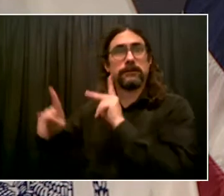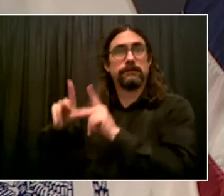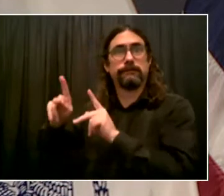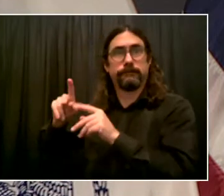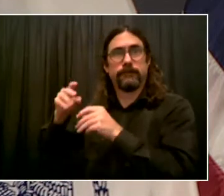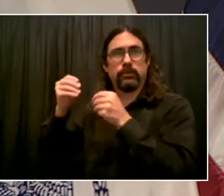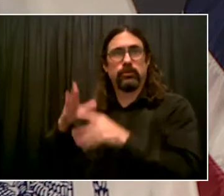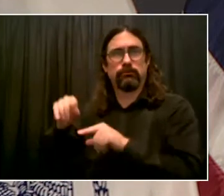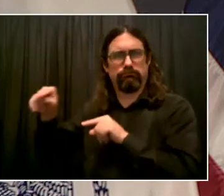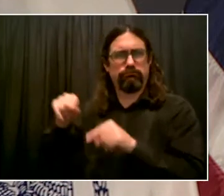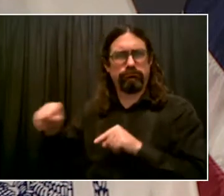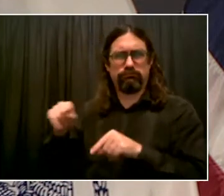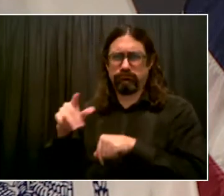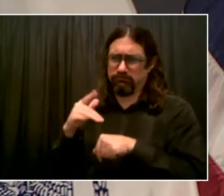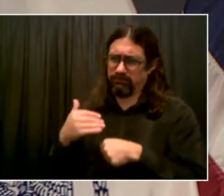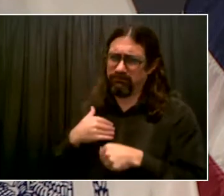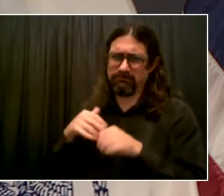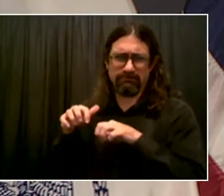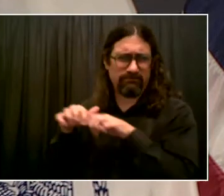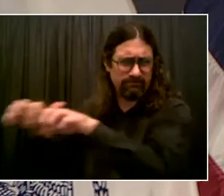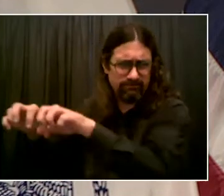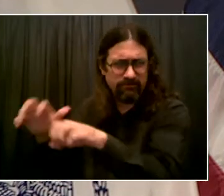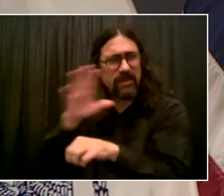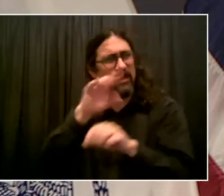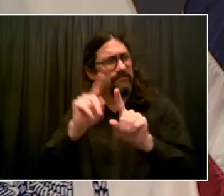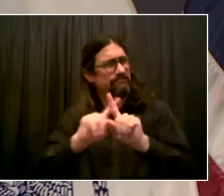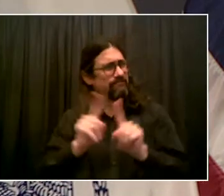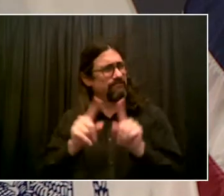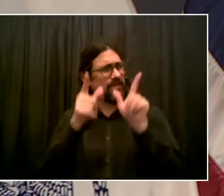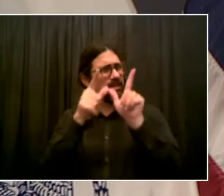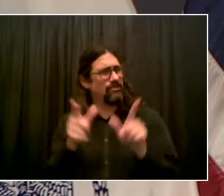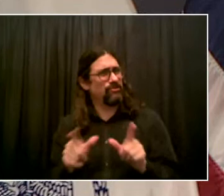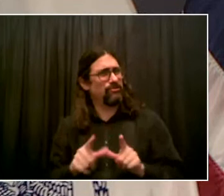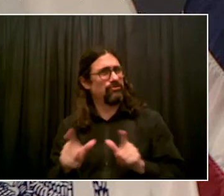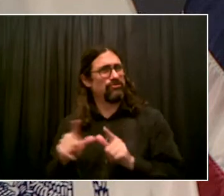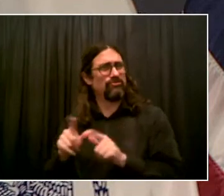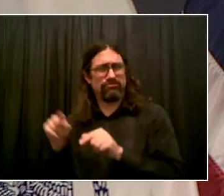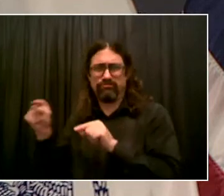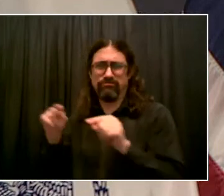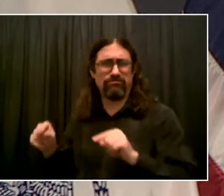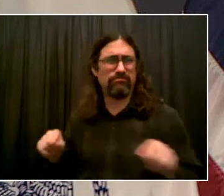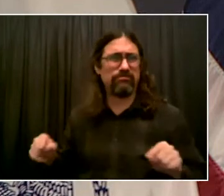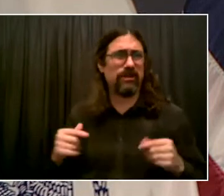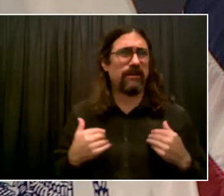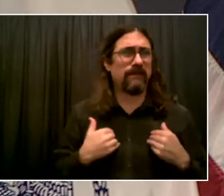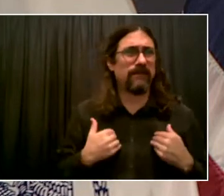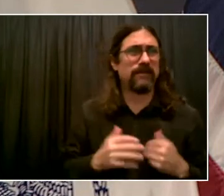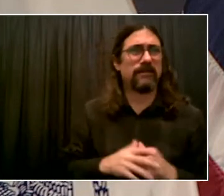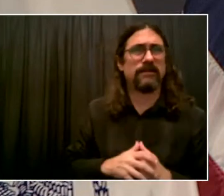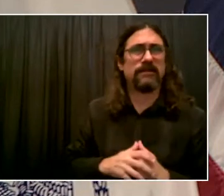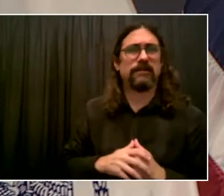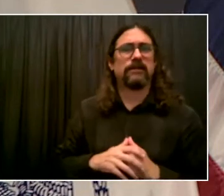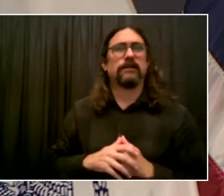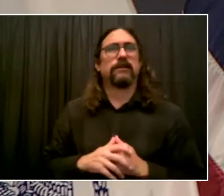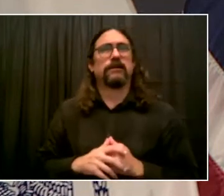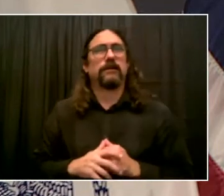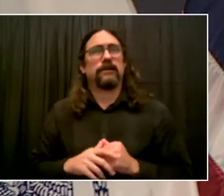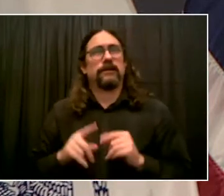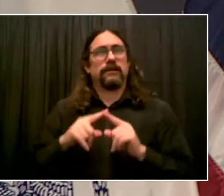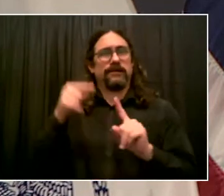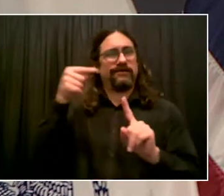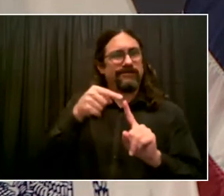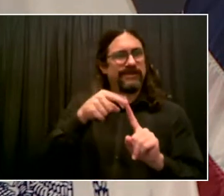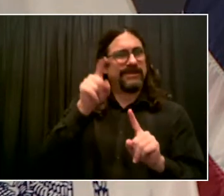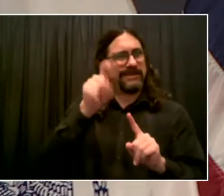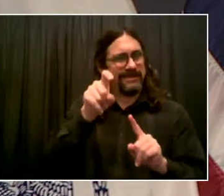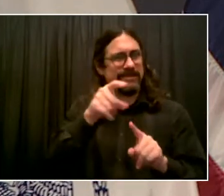taken. We need to pinpoint to make sure we make the right connections. If you have specific cases, Yehudit, if you'd share it with the team here